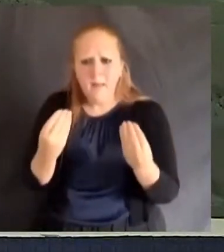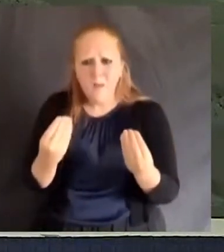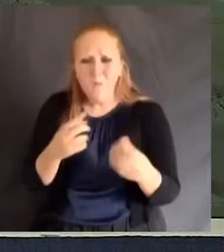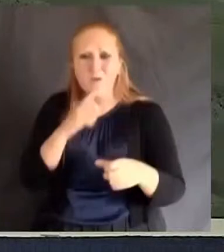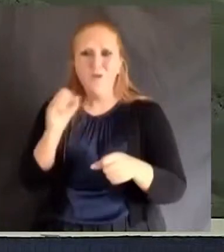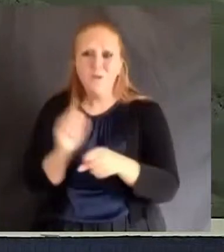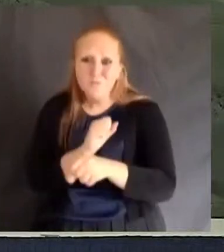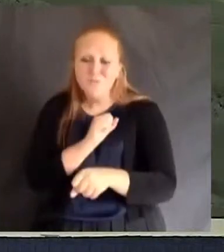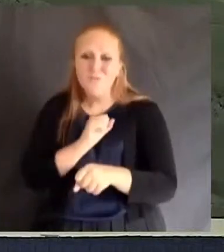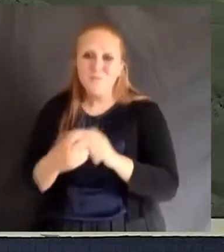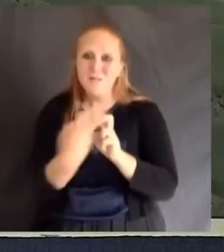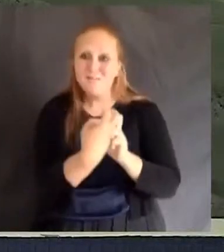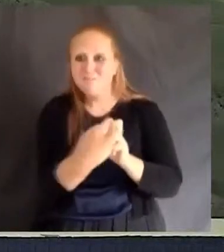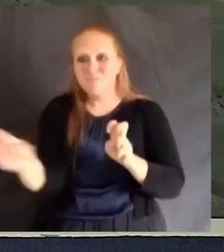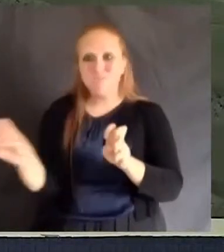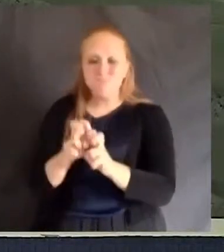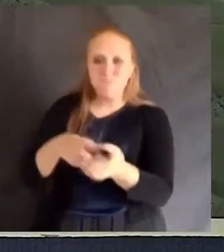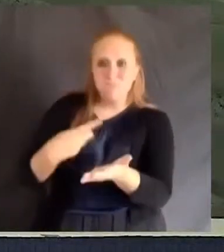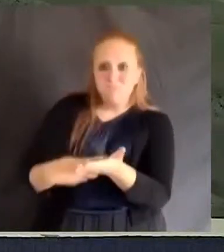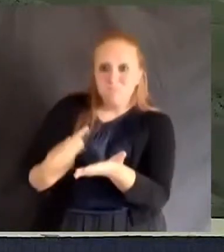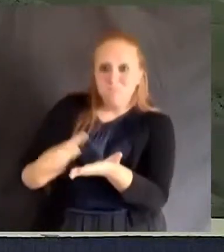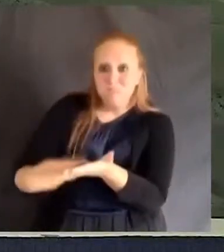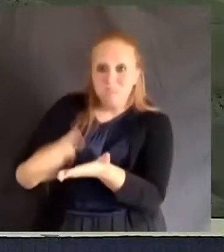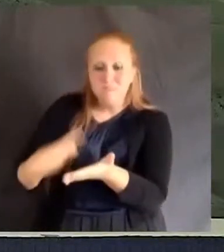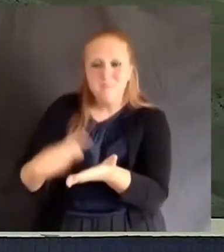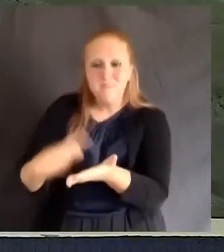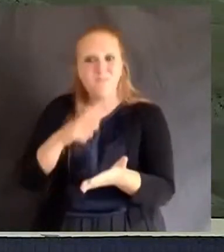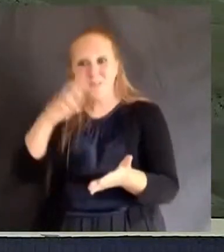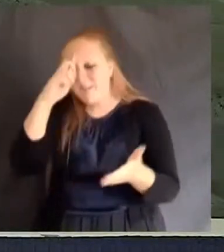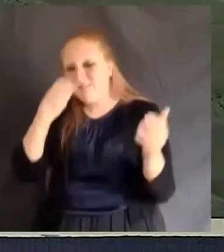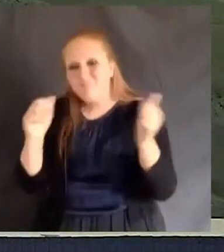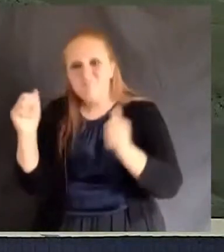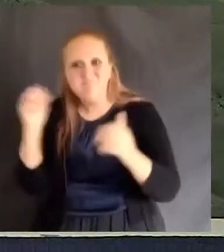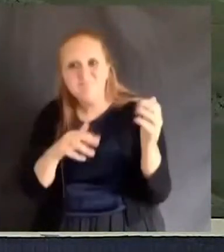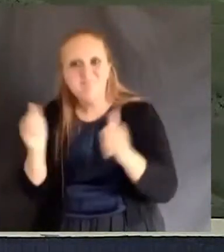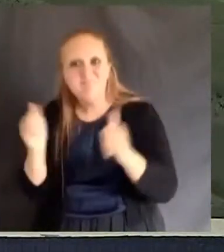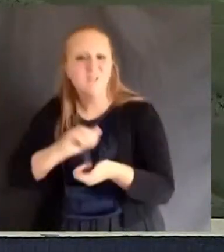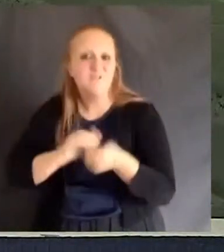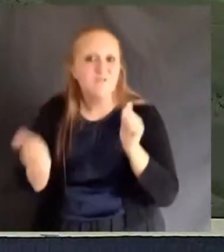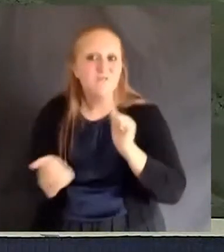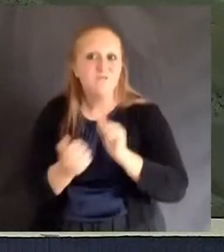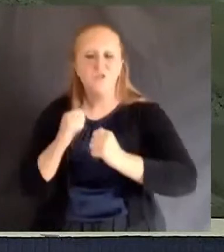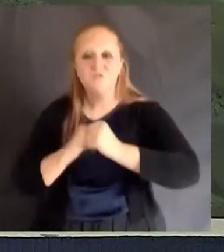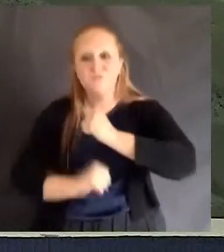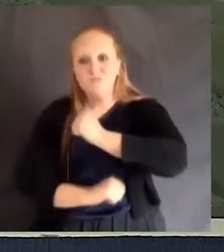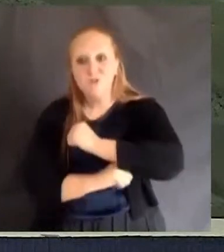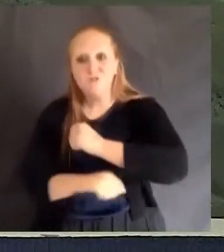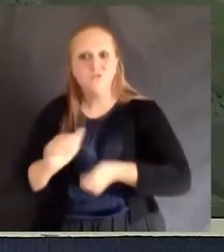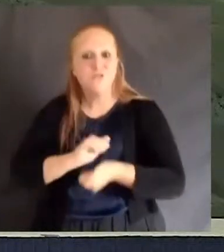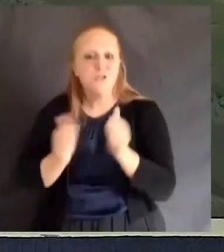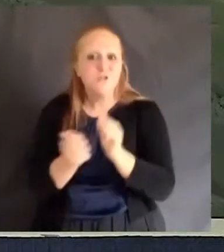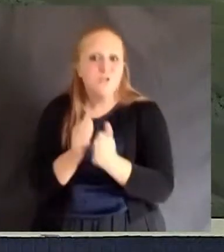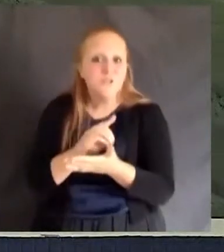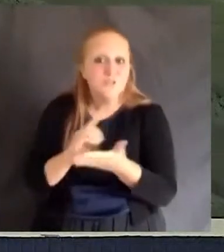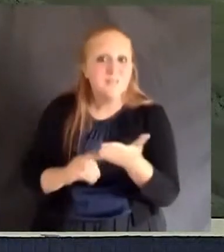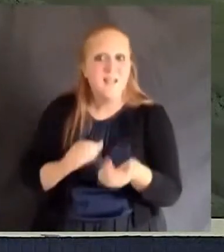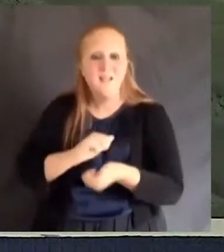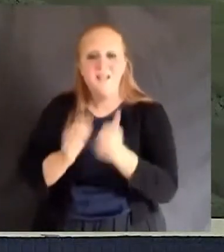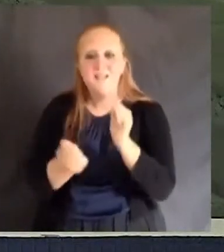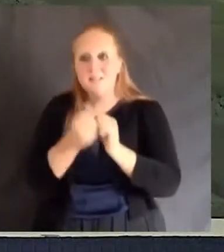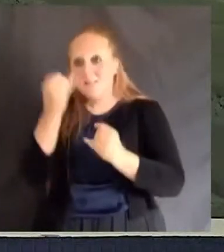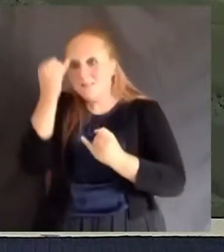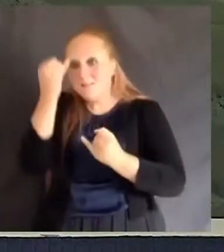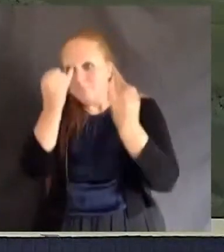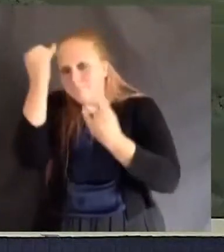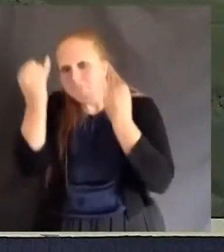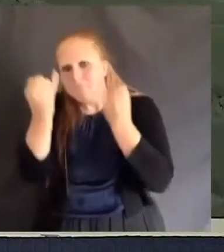table and reimagining, redesigning, restructuring the police force that New